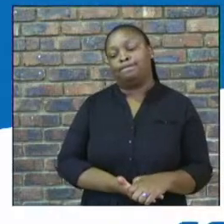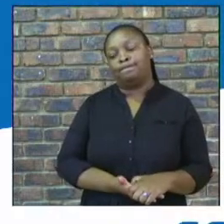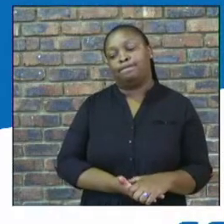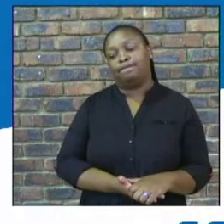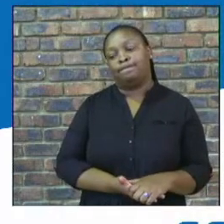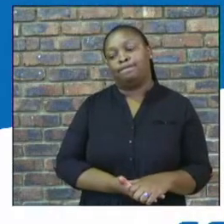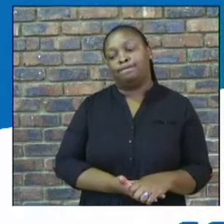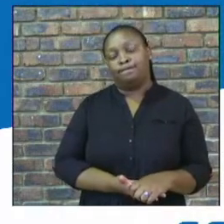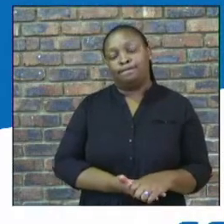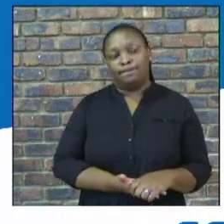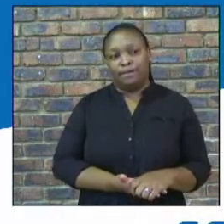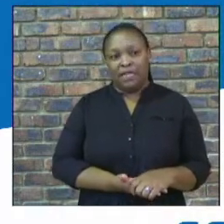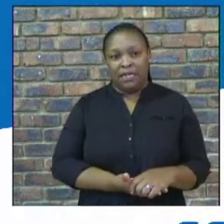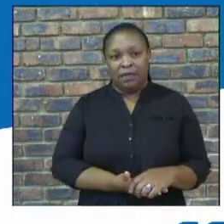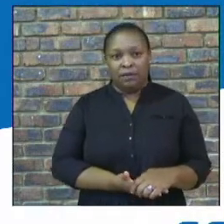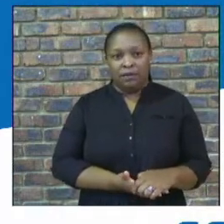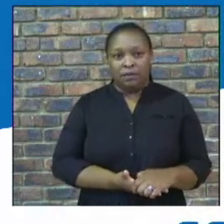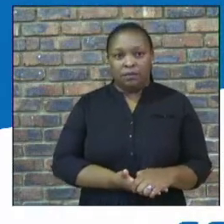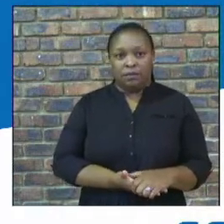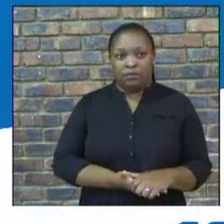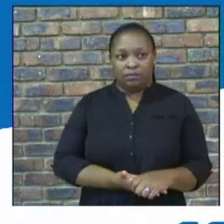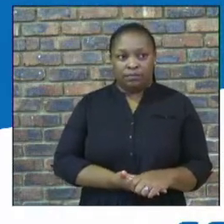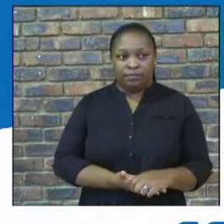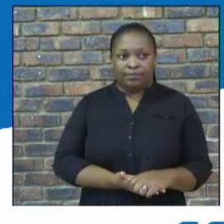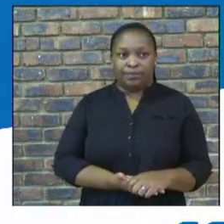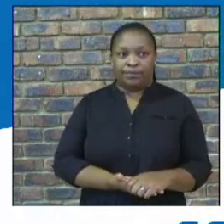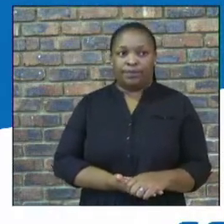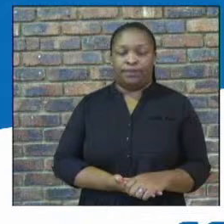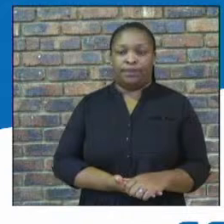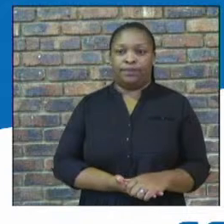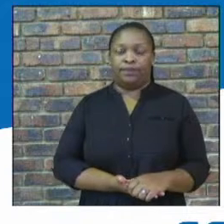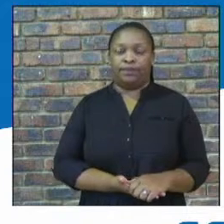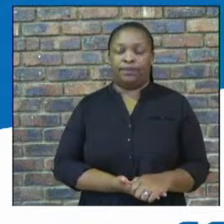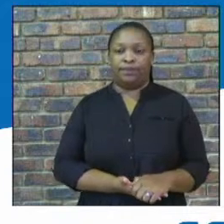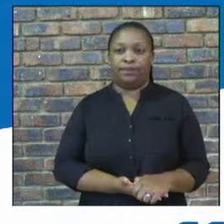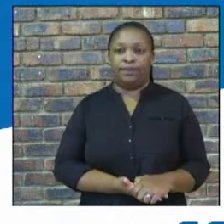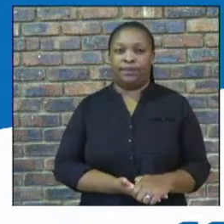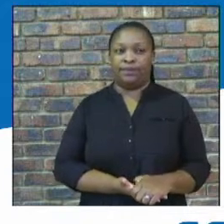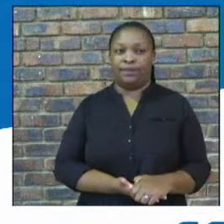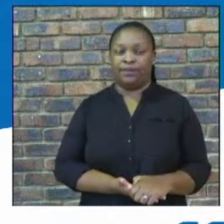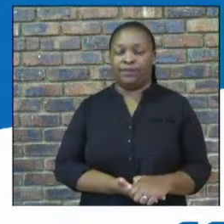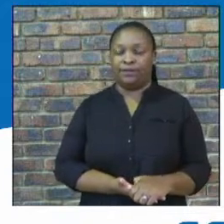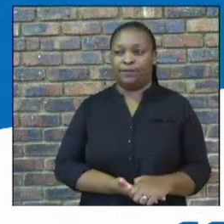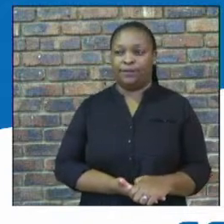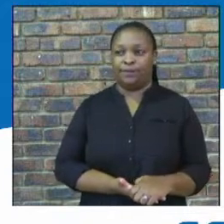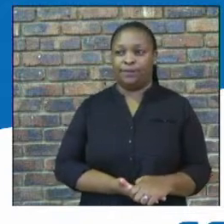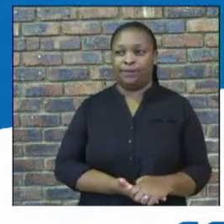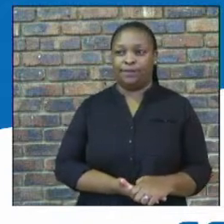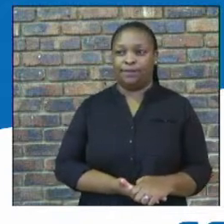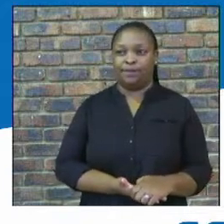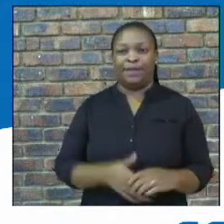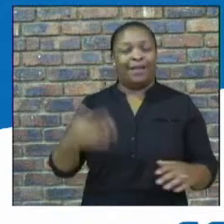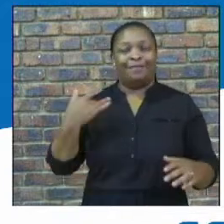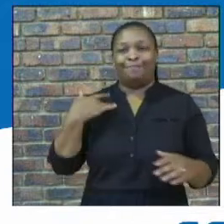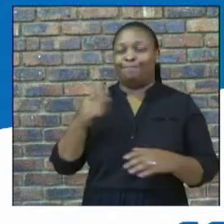good afternoon once again, honorable members. Our input is going to be very brief.